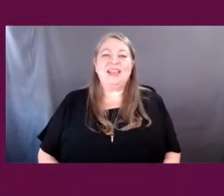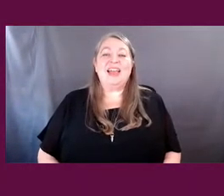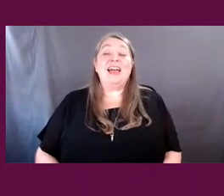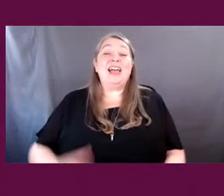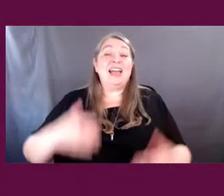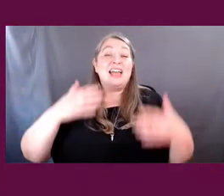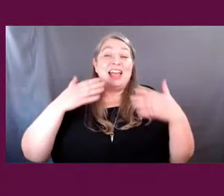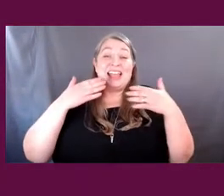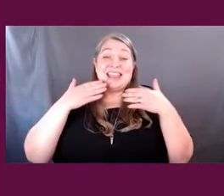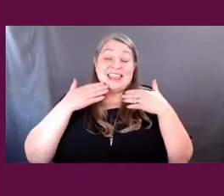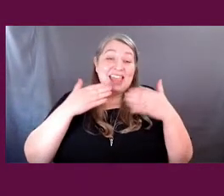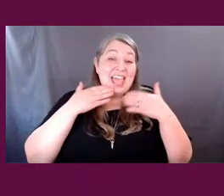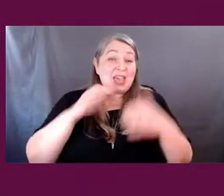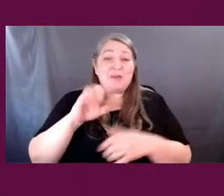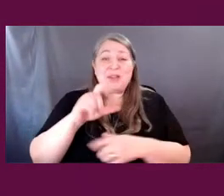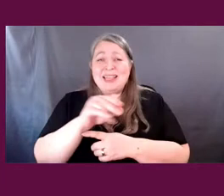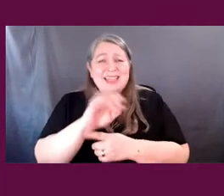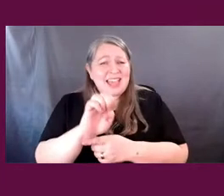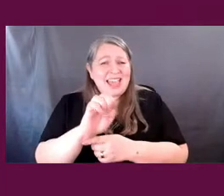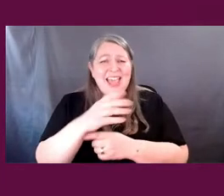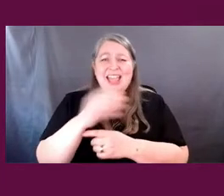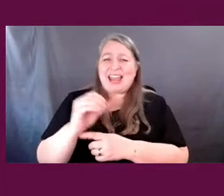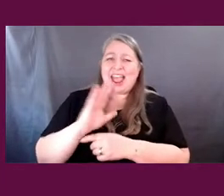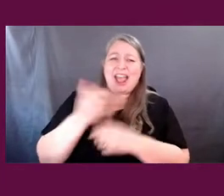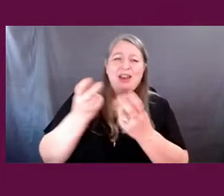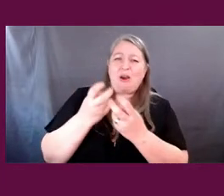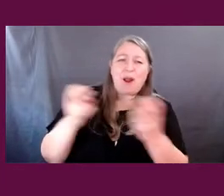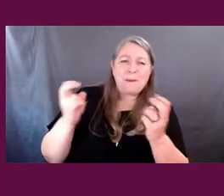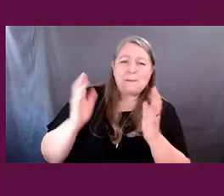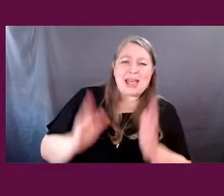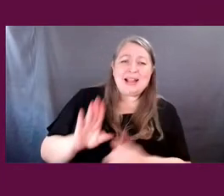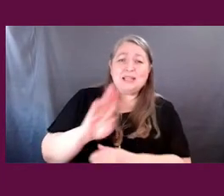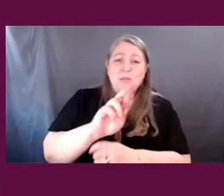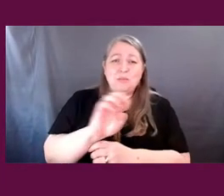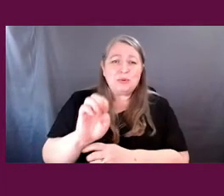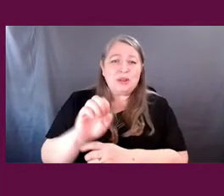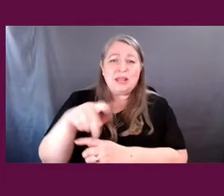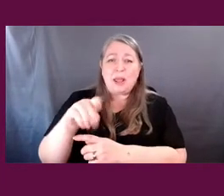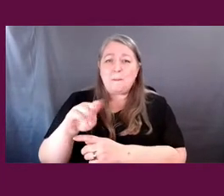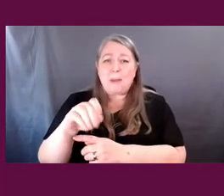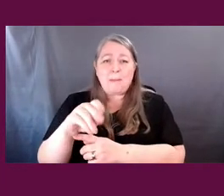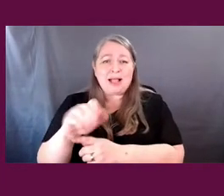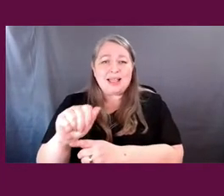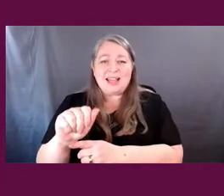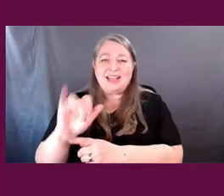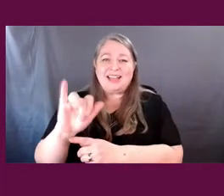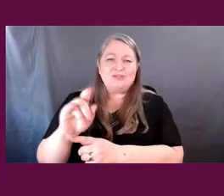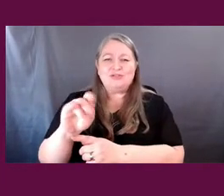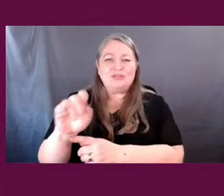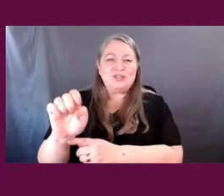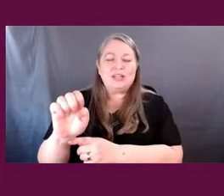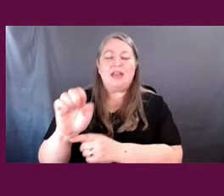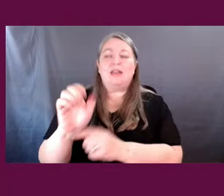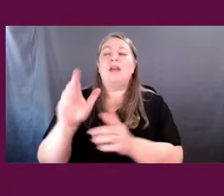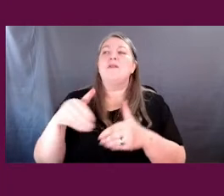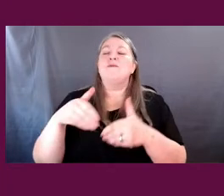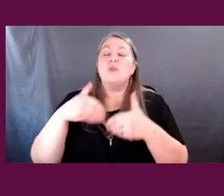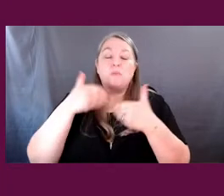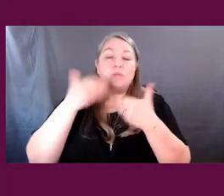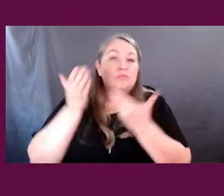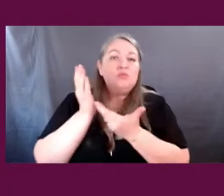Thank you, Elaine, and thank you to our panelists, Bree, Pamala, and Jeanette, for bringing to light true